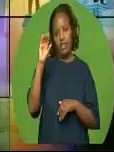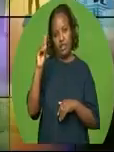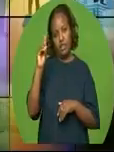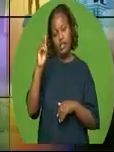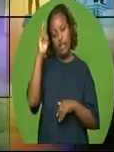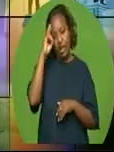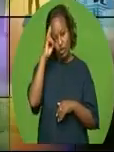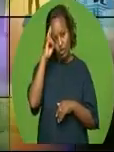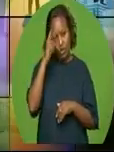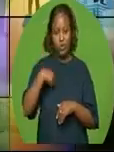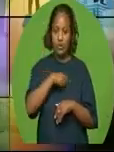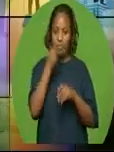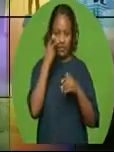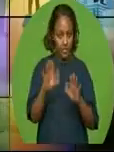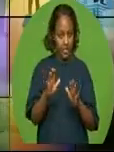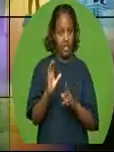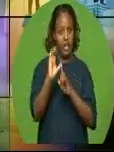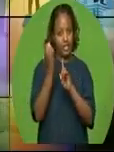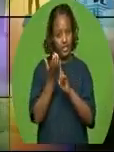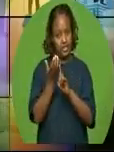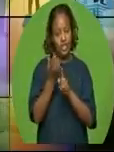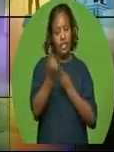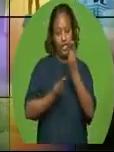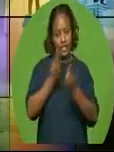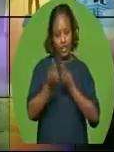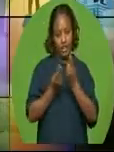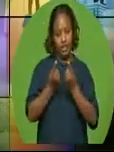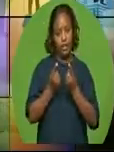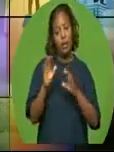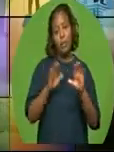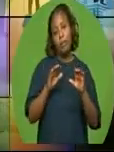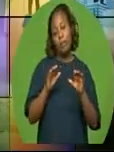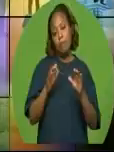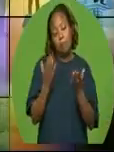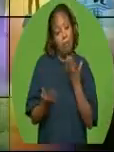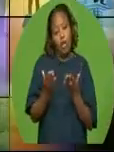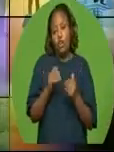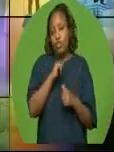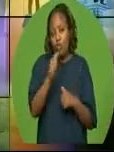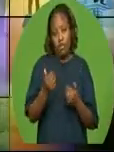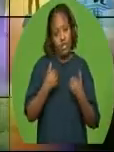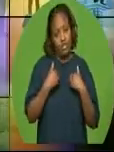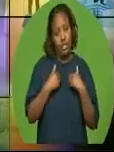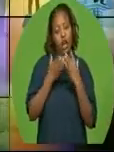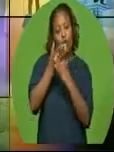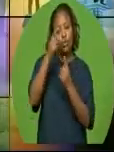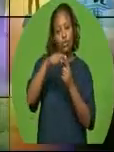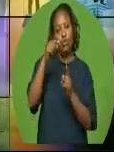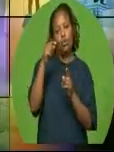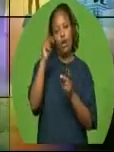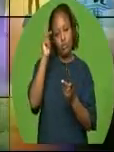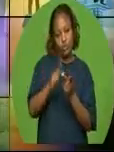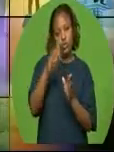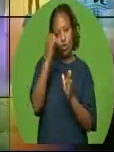Ricardo. We have seen that there are cases in which trade may not exist according to